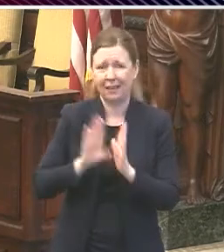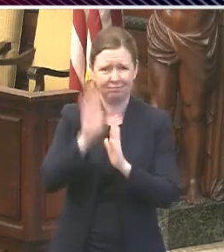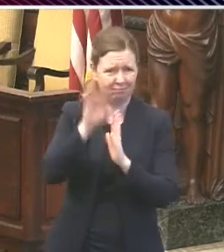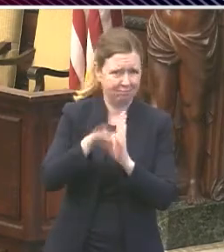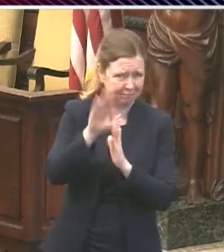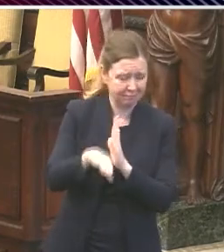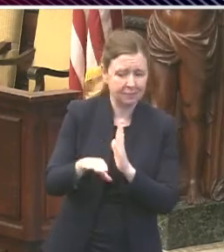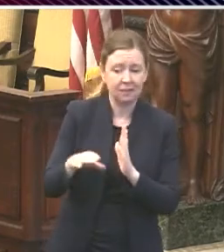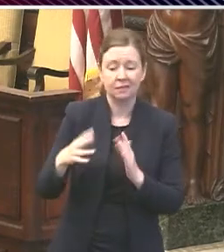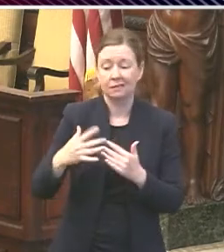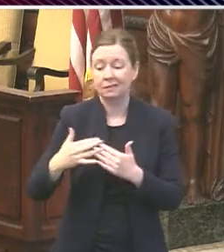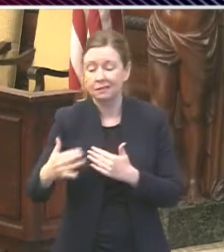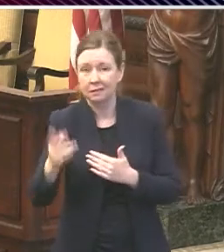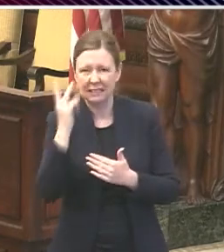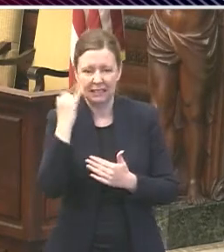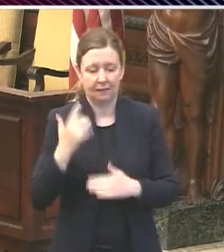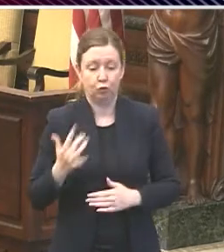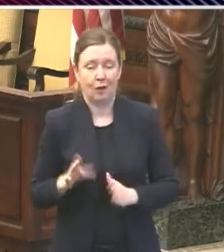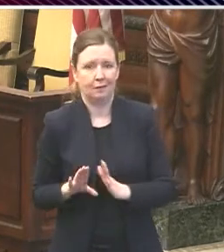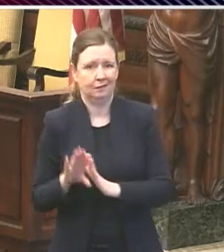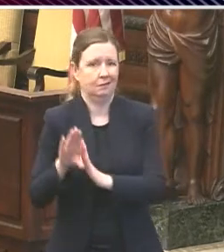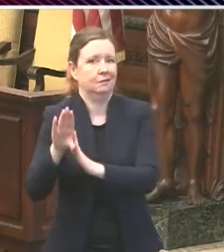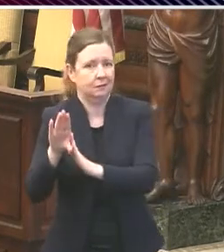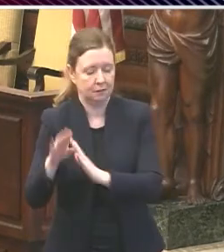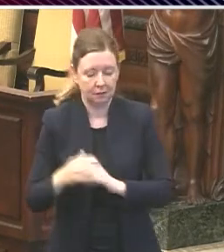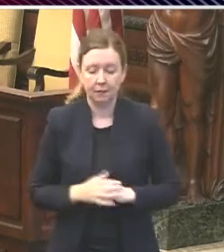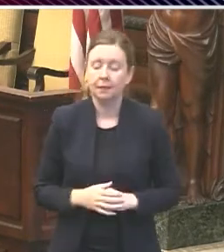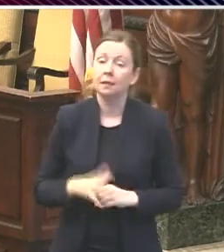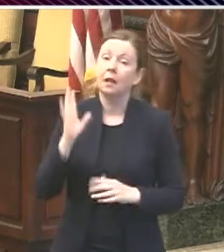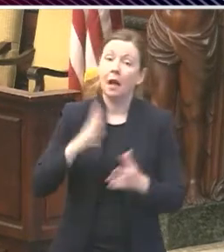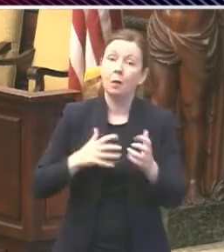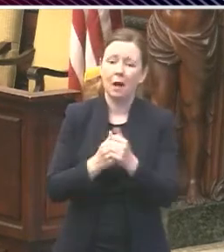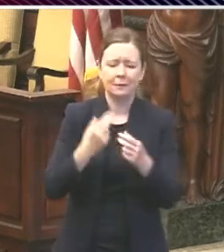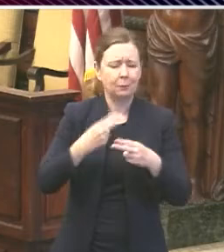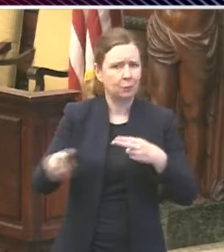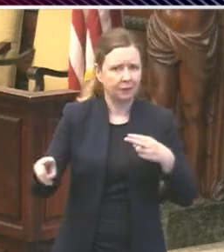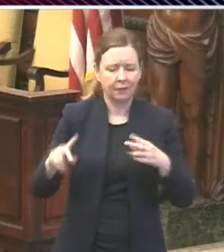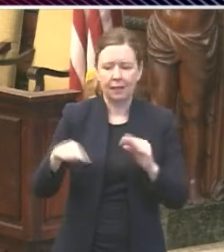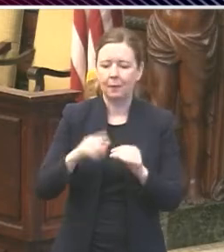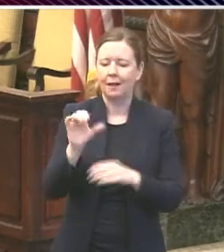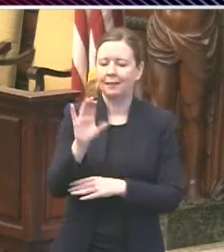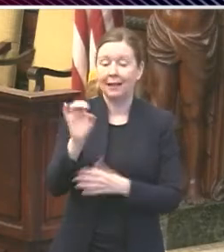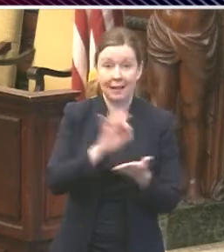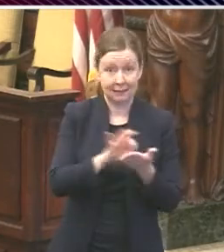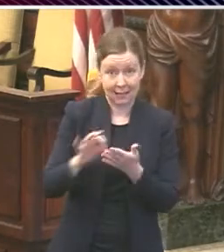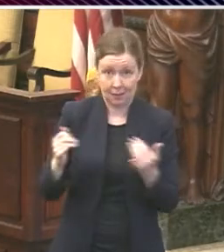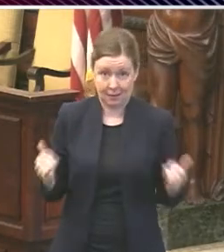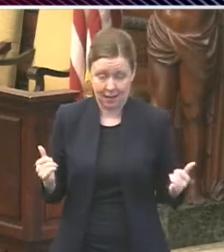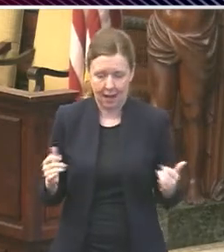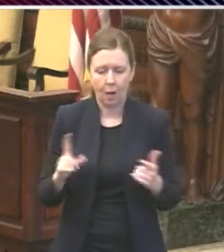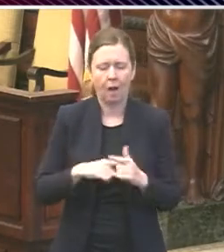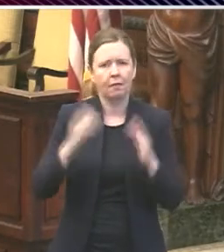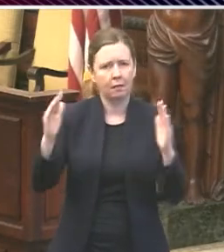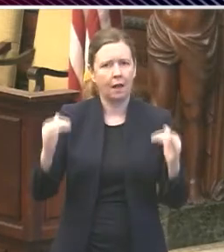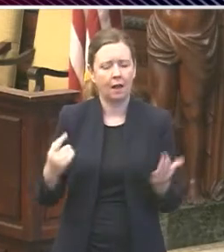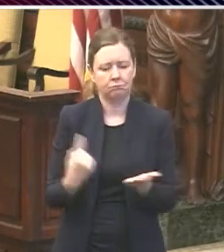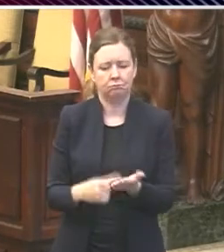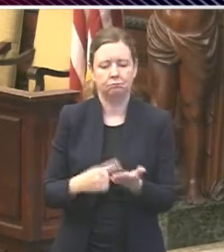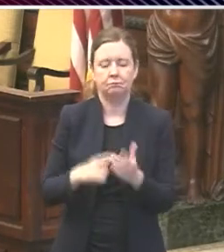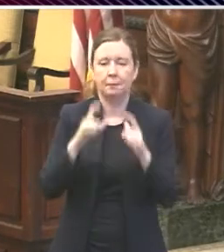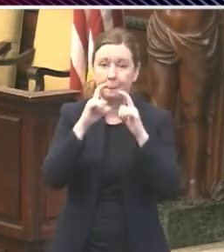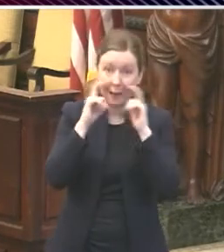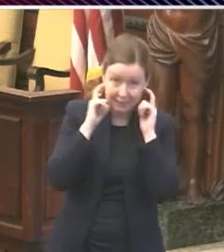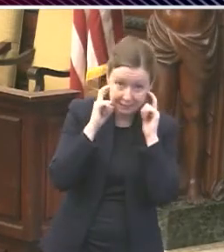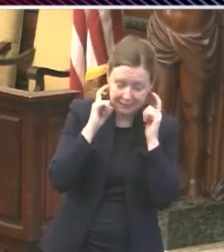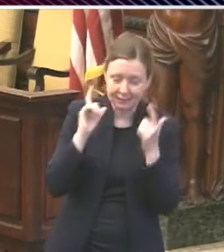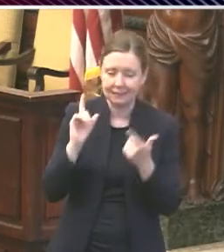more days to determine if that's a trend. I'm going to update you briefly on the case counts, and then I'm going to talk a little bit about masks and a little